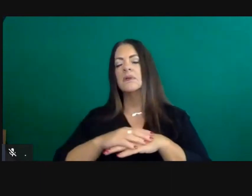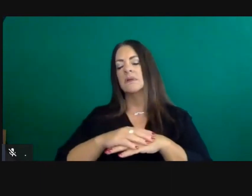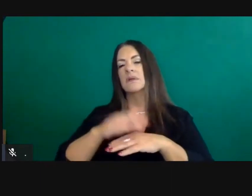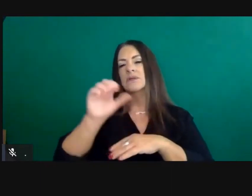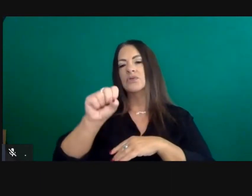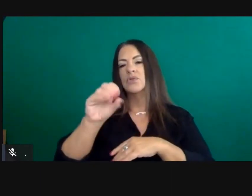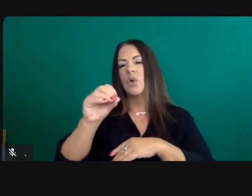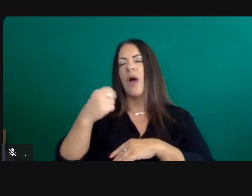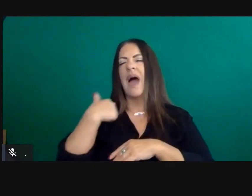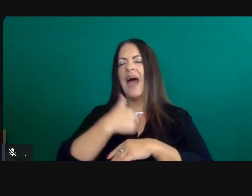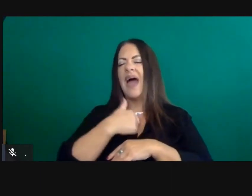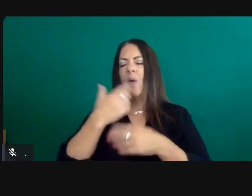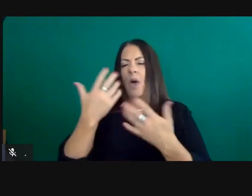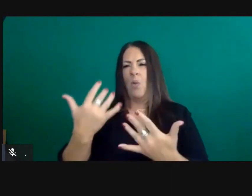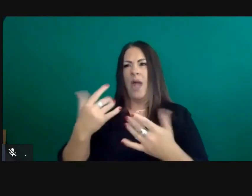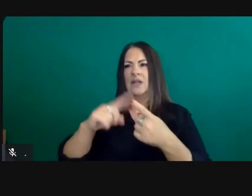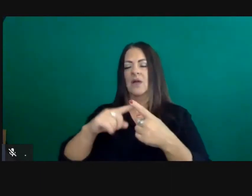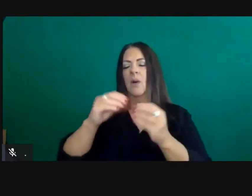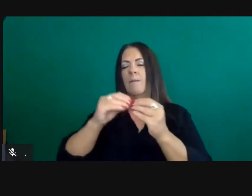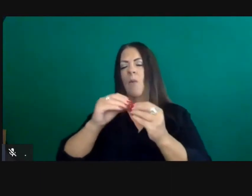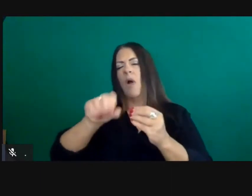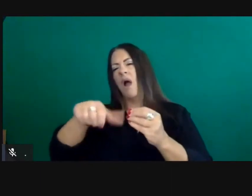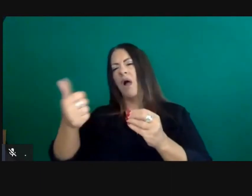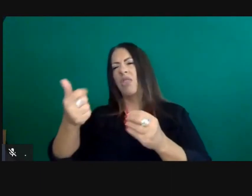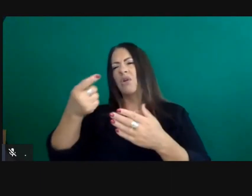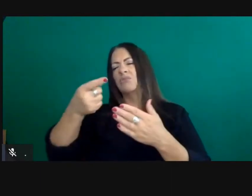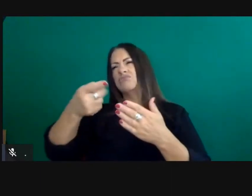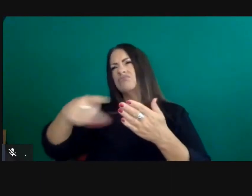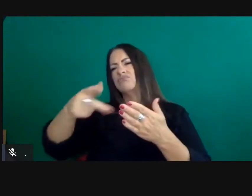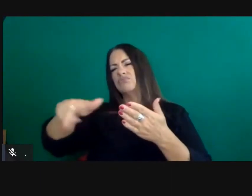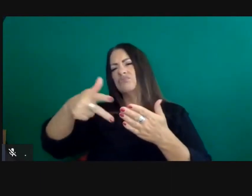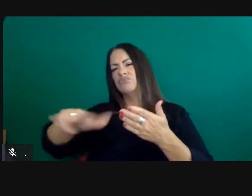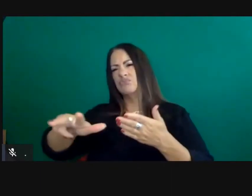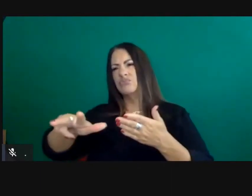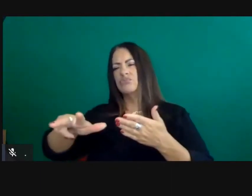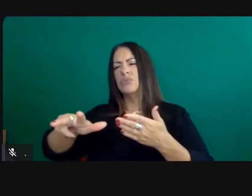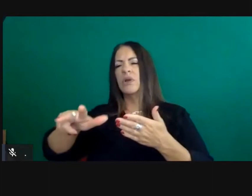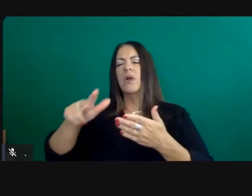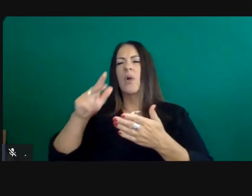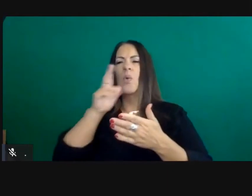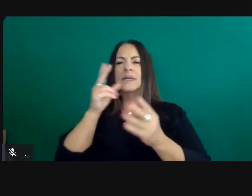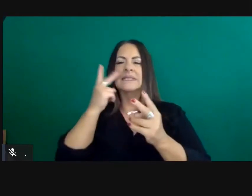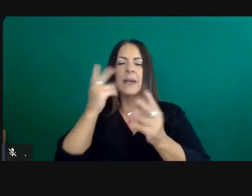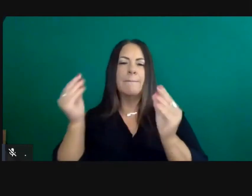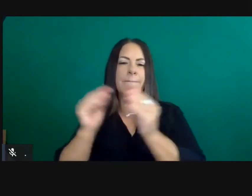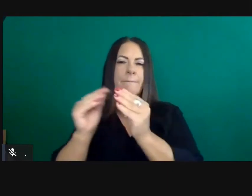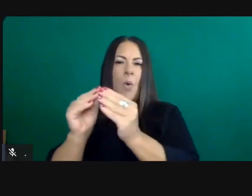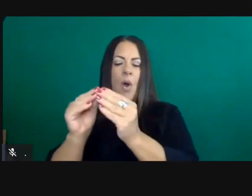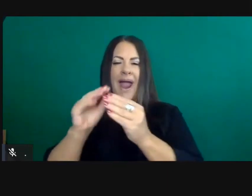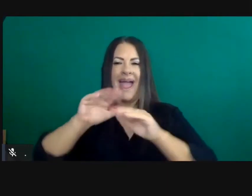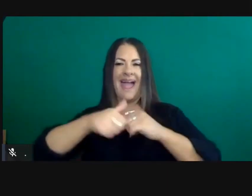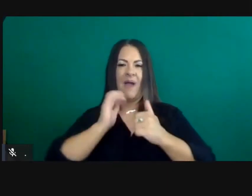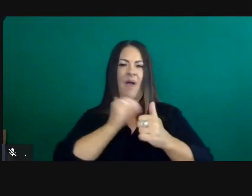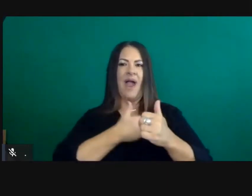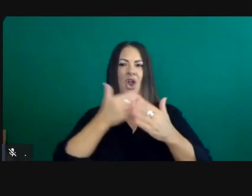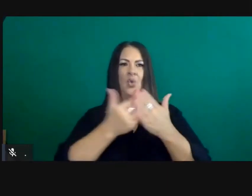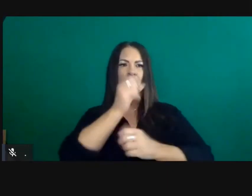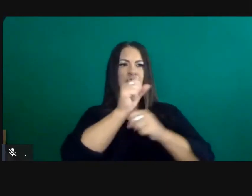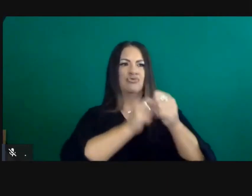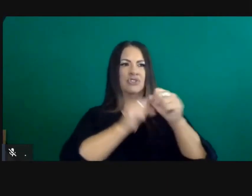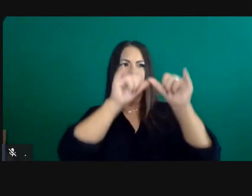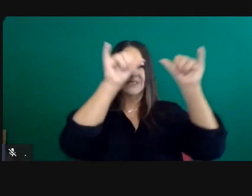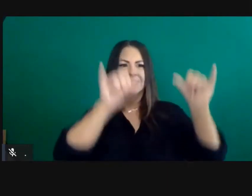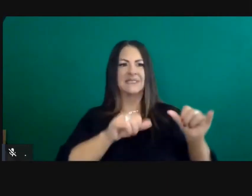of more weeks until we really see how Labor Day data, as well as how some of the